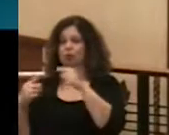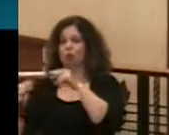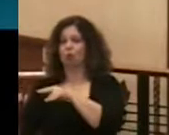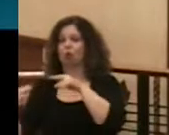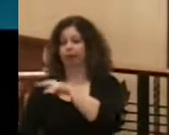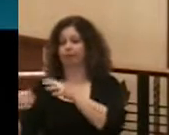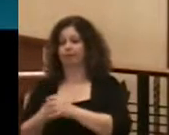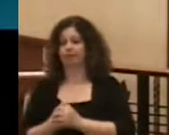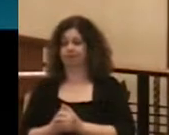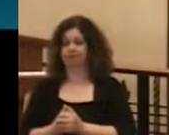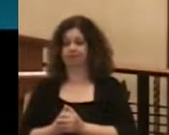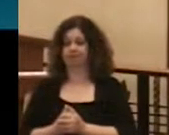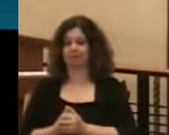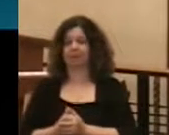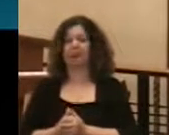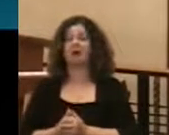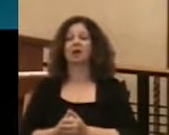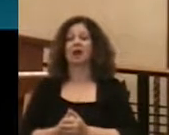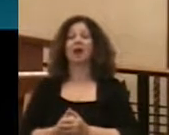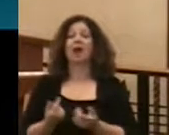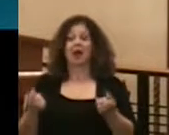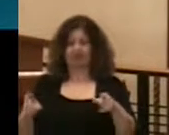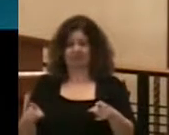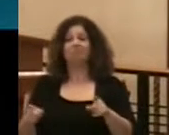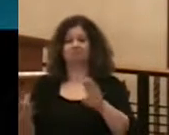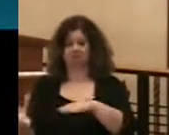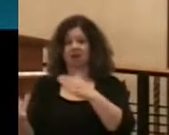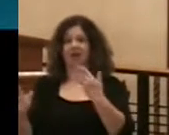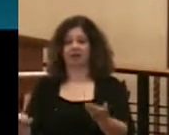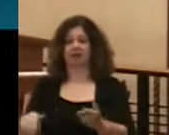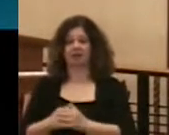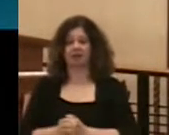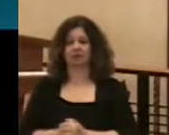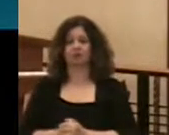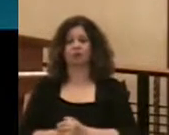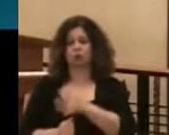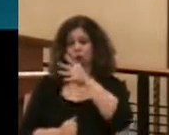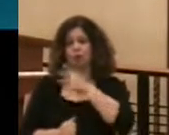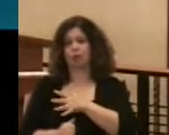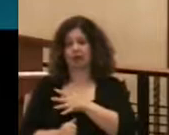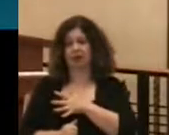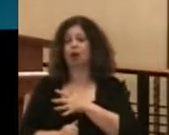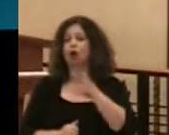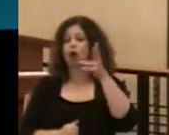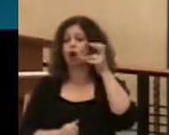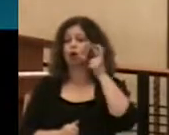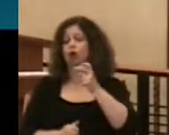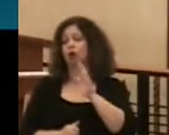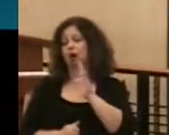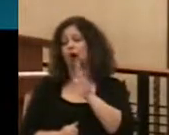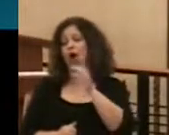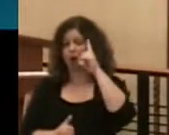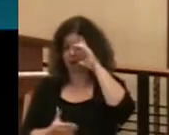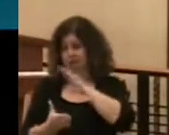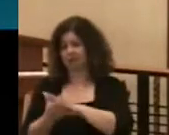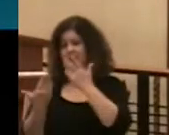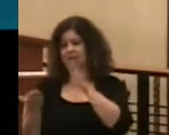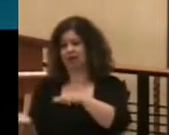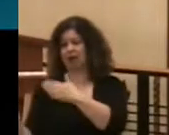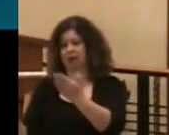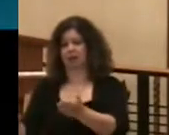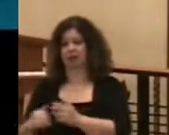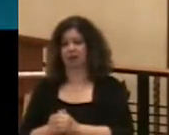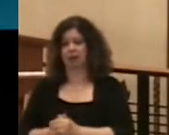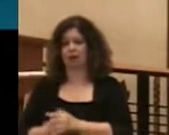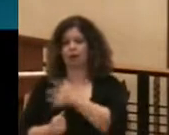the wife of Uriah heard that her husband was dead, she made lamentation for him. When the mourning was over,